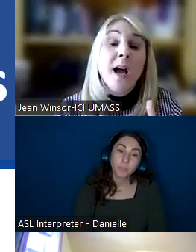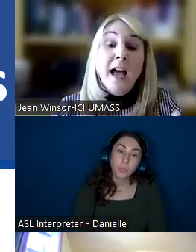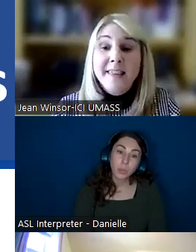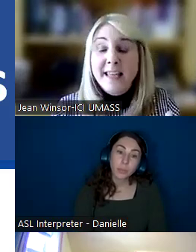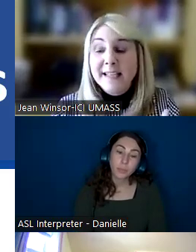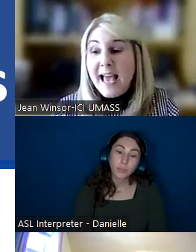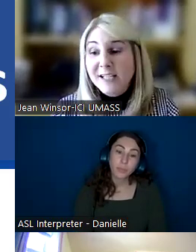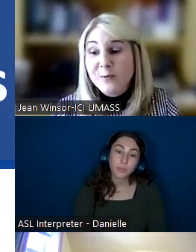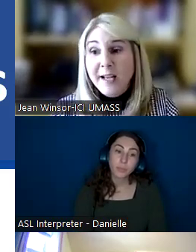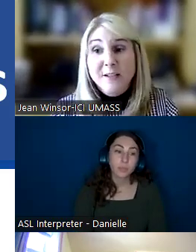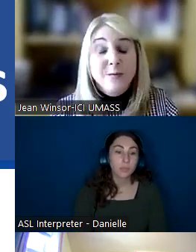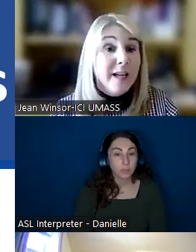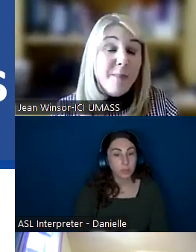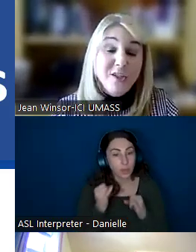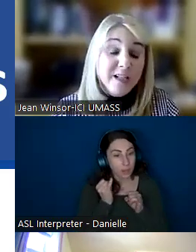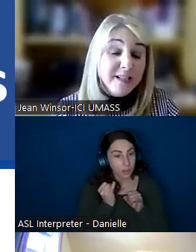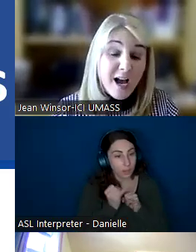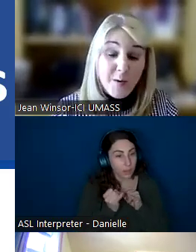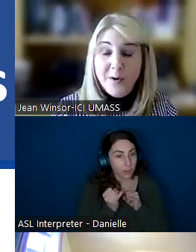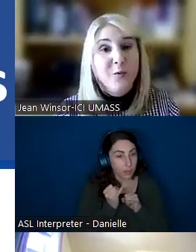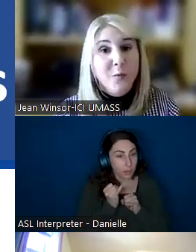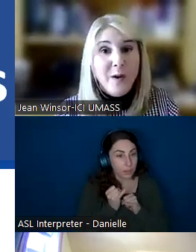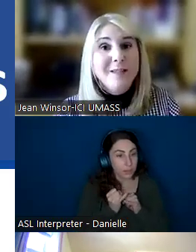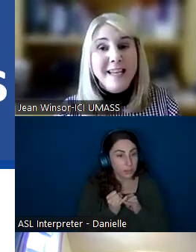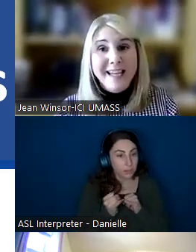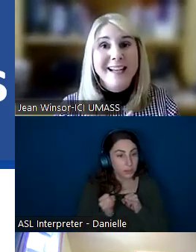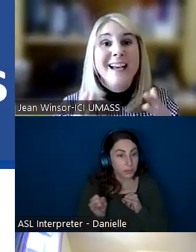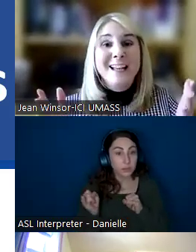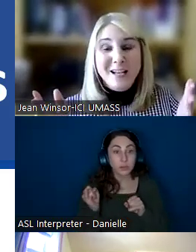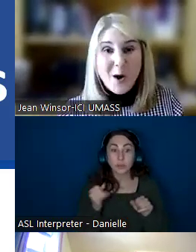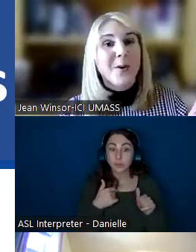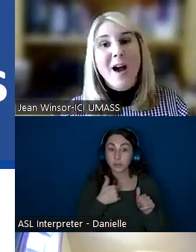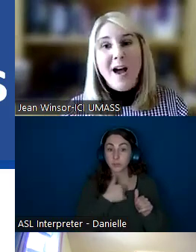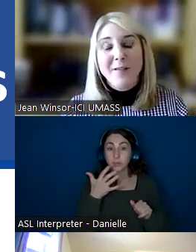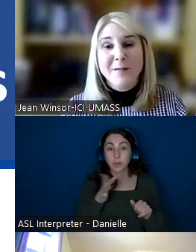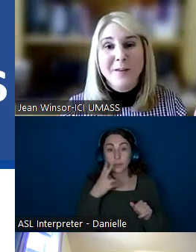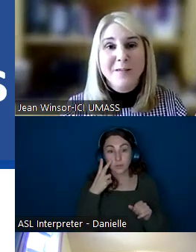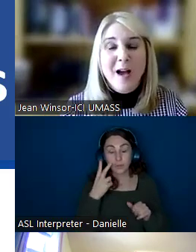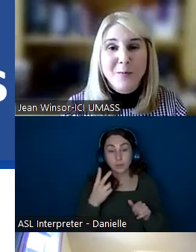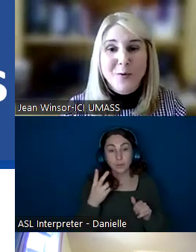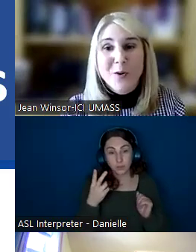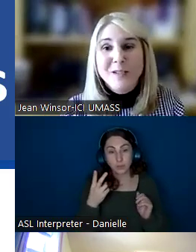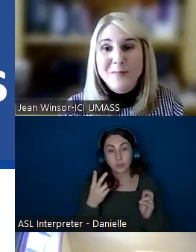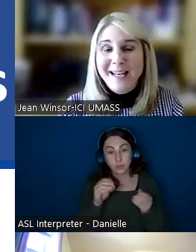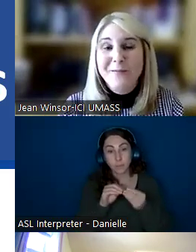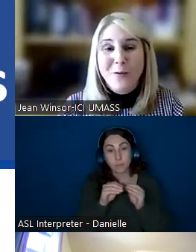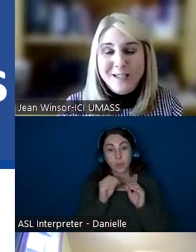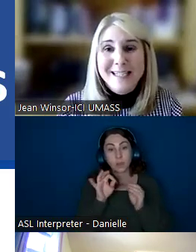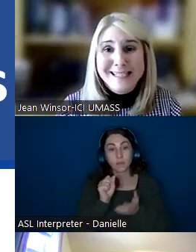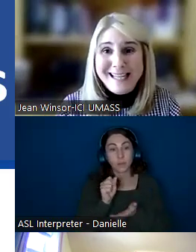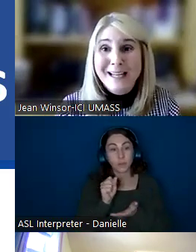So, and then this last one is really, I mentioned, we've seen the number of approved and